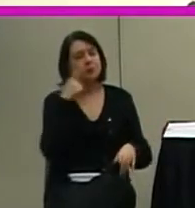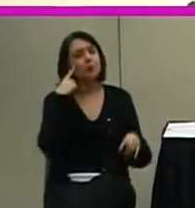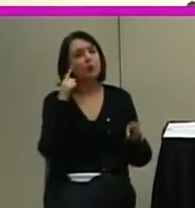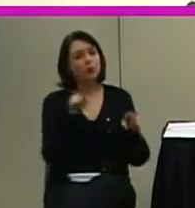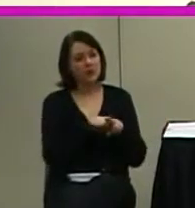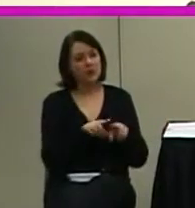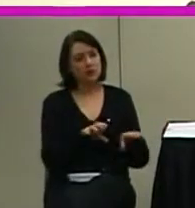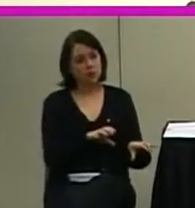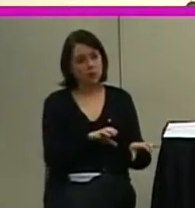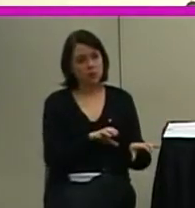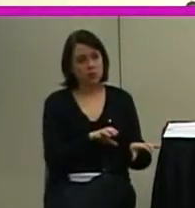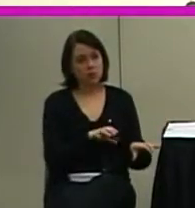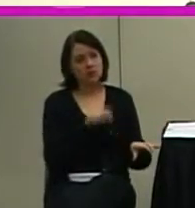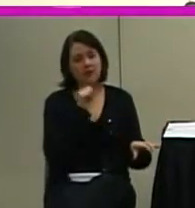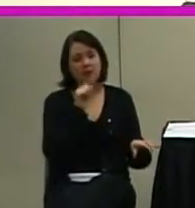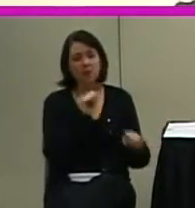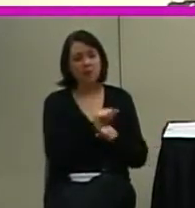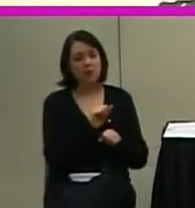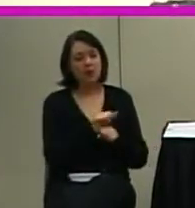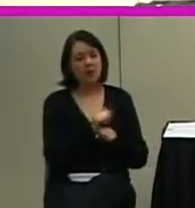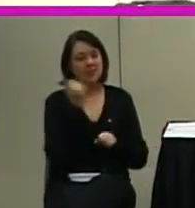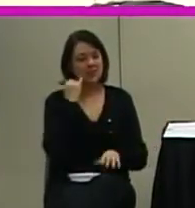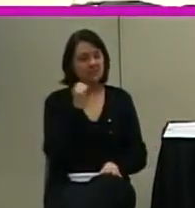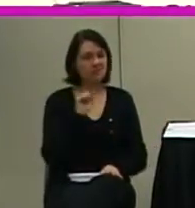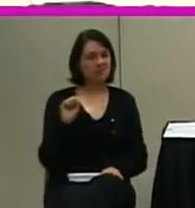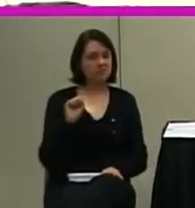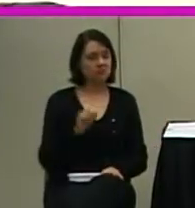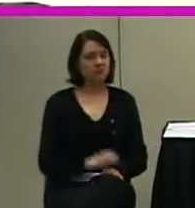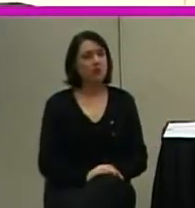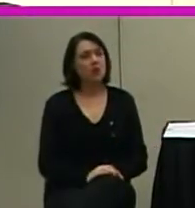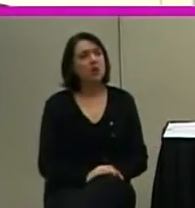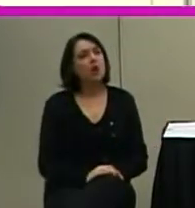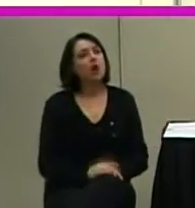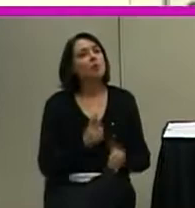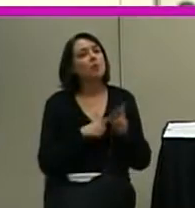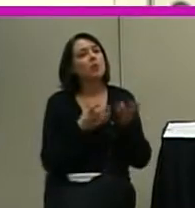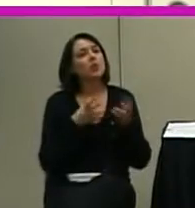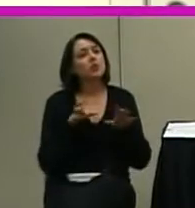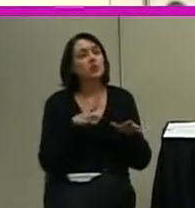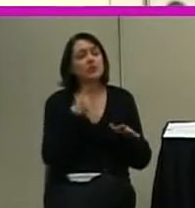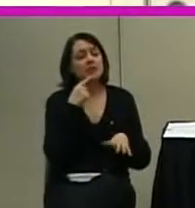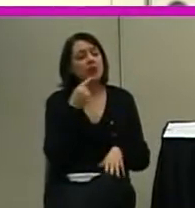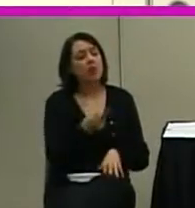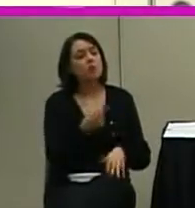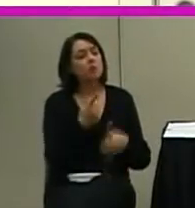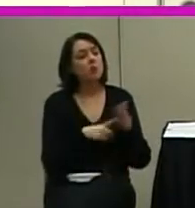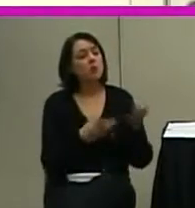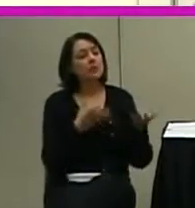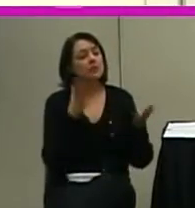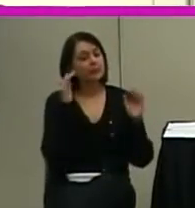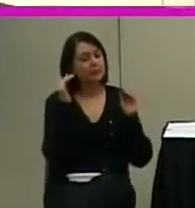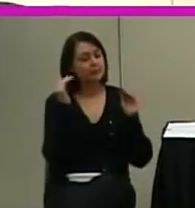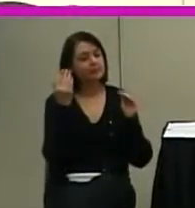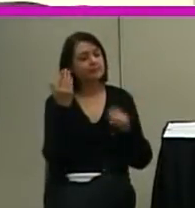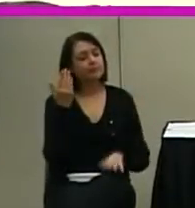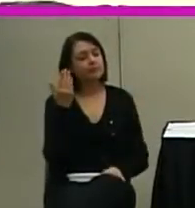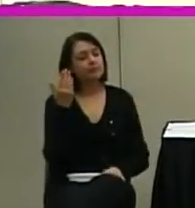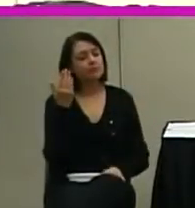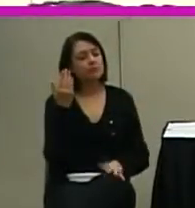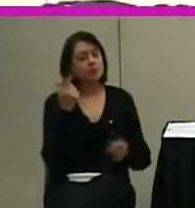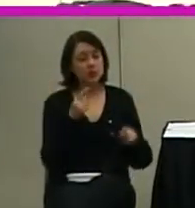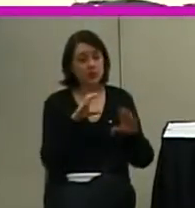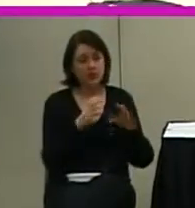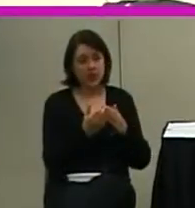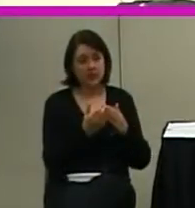do. It doesn't work on the real resistant kids. What we want to do is tell the kids what we're looking for. During